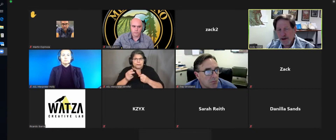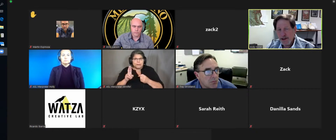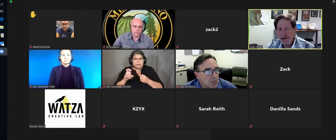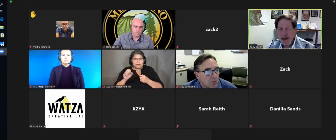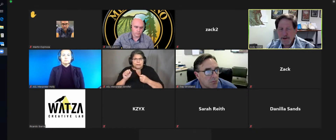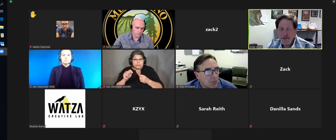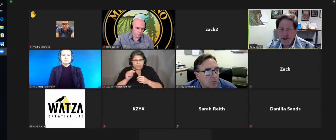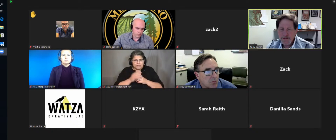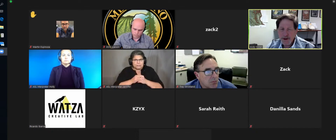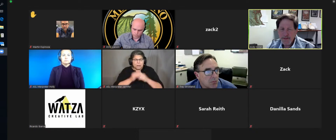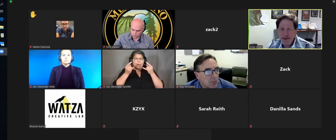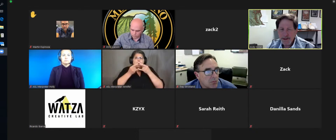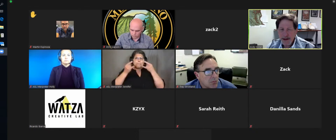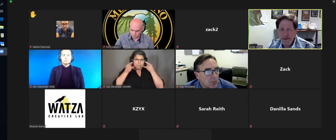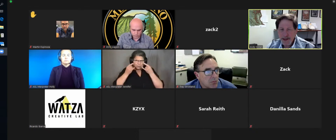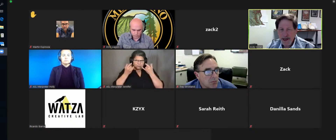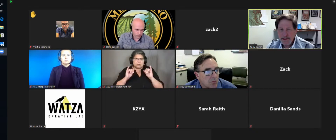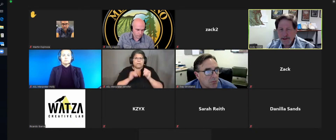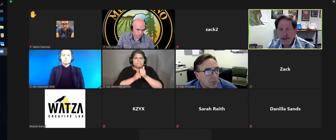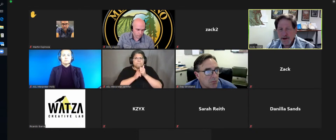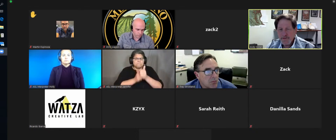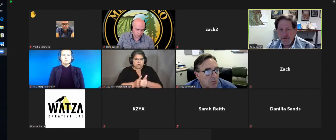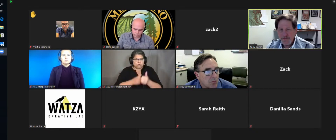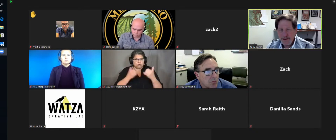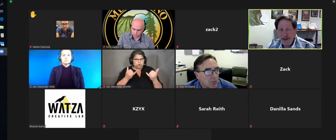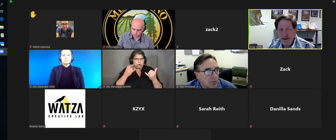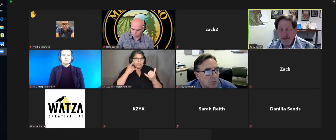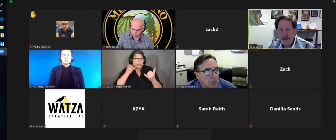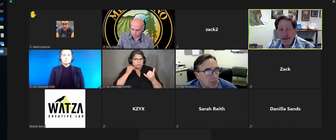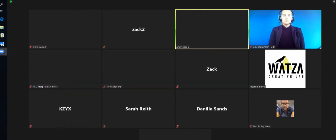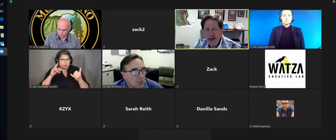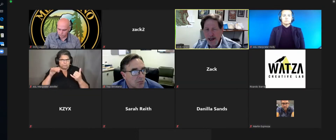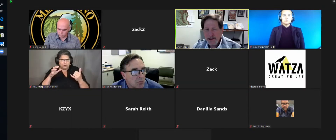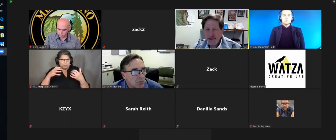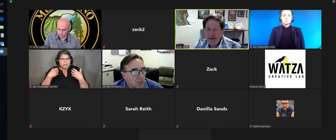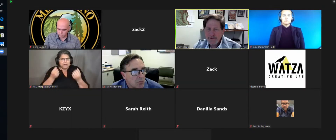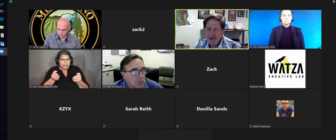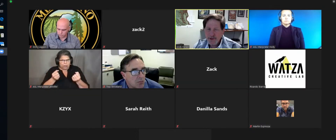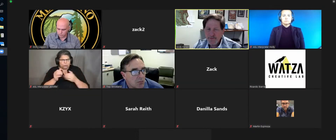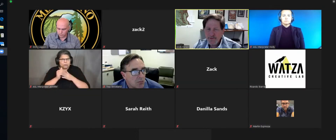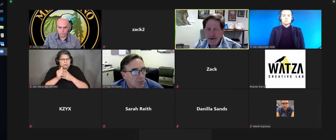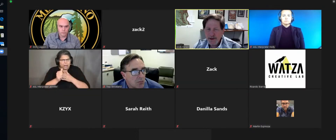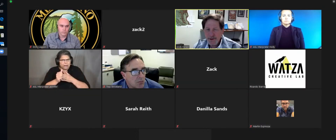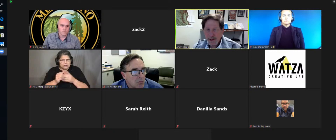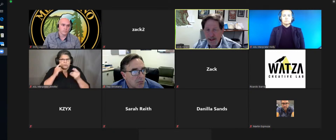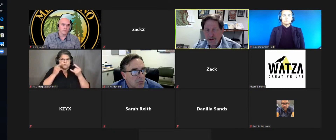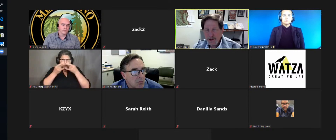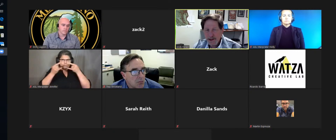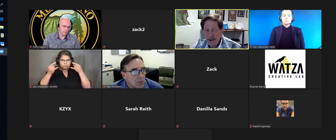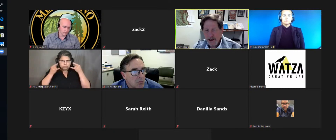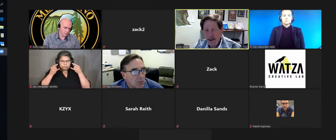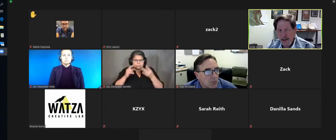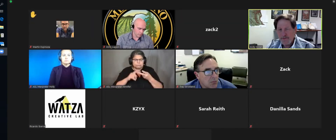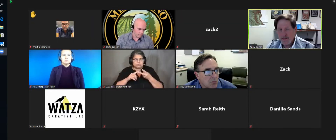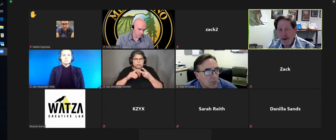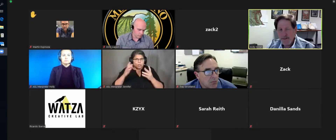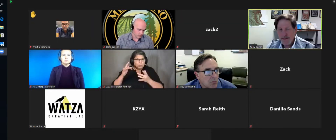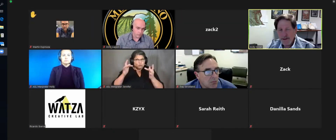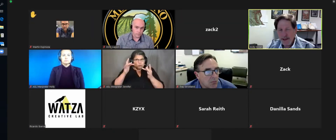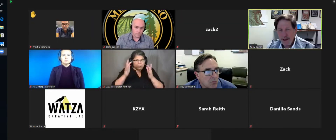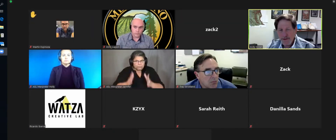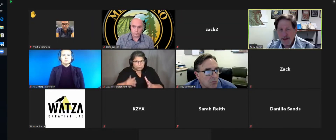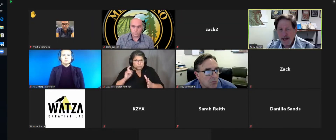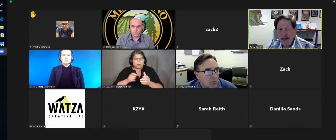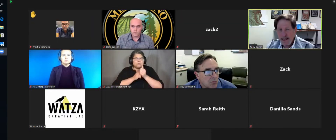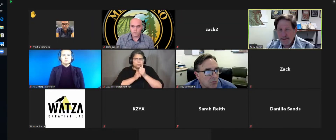the current California Department of Public Health guidance for face coverings, and travelers will follow the California Department of